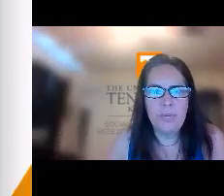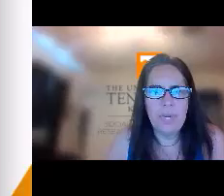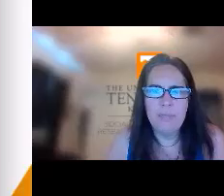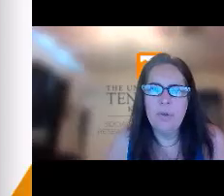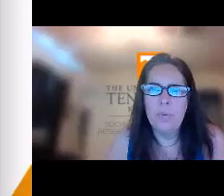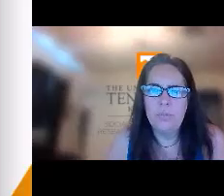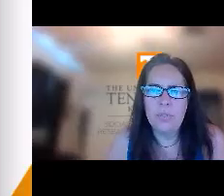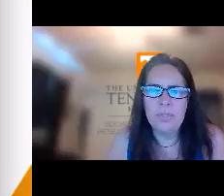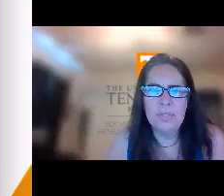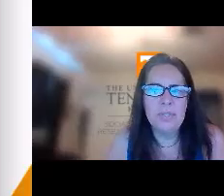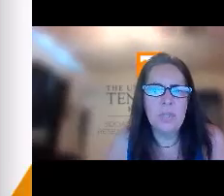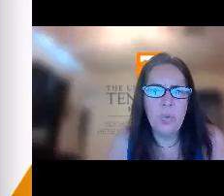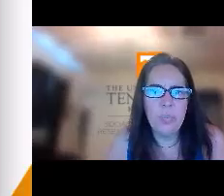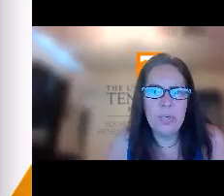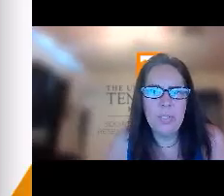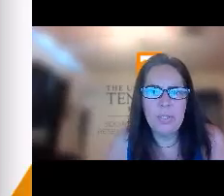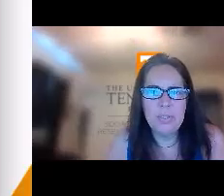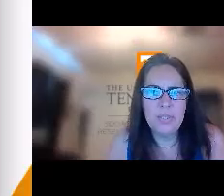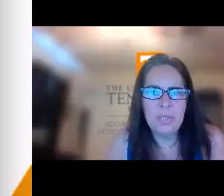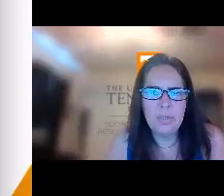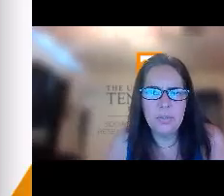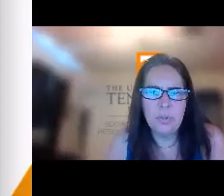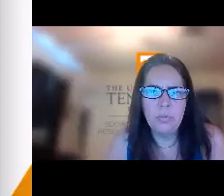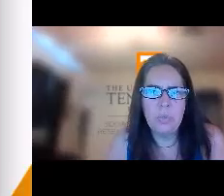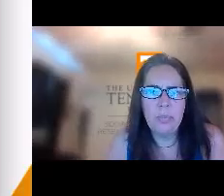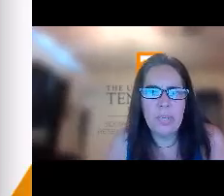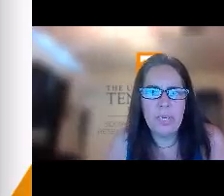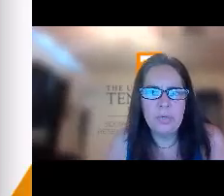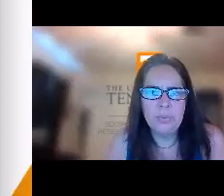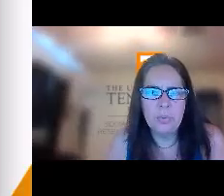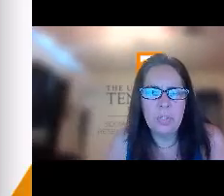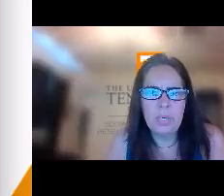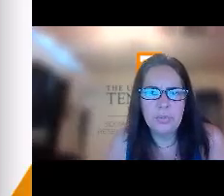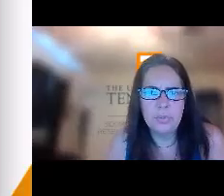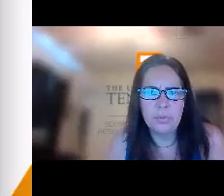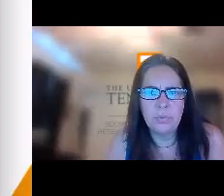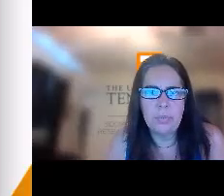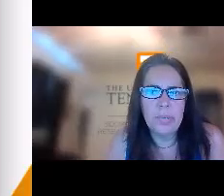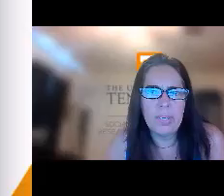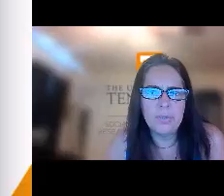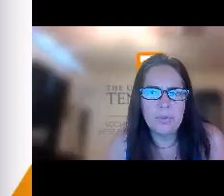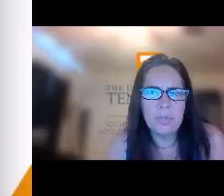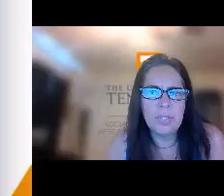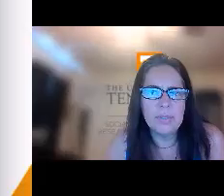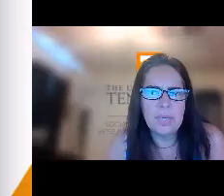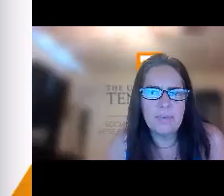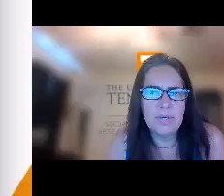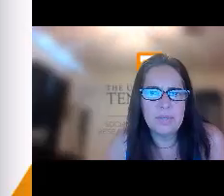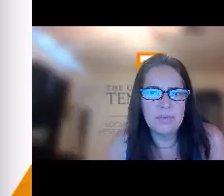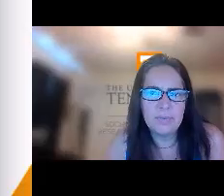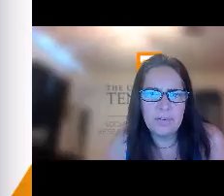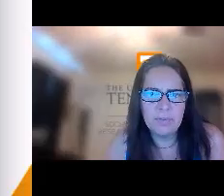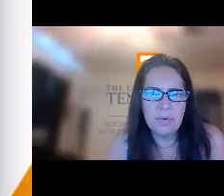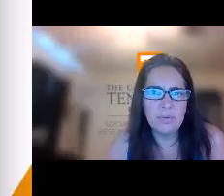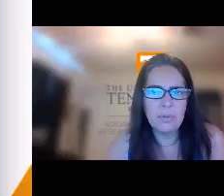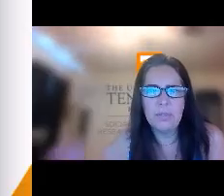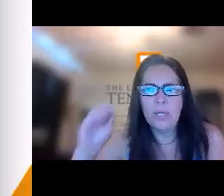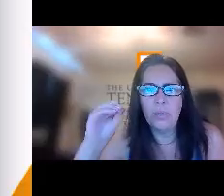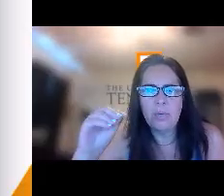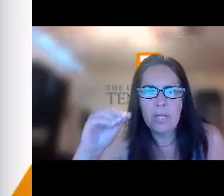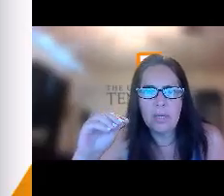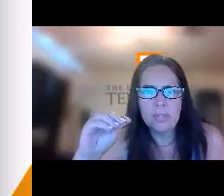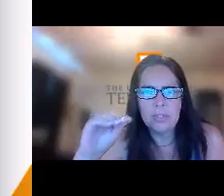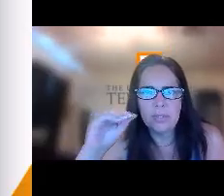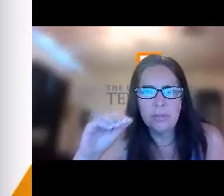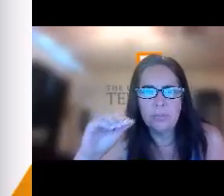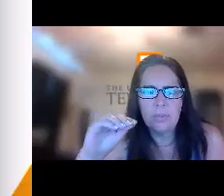All right. Jody, I have a question. Does this open as an internal web page or an external web page so they could save it as a favorite, or can